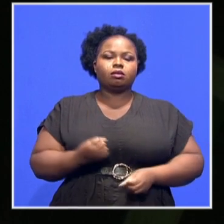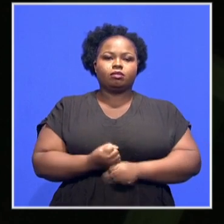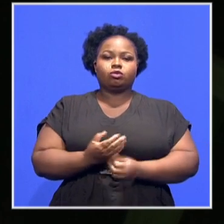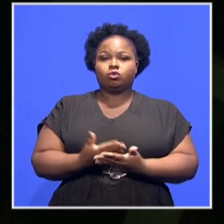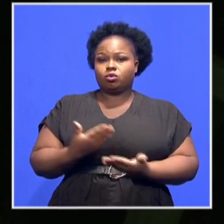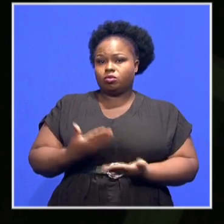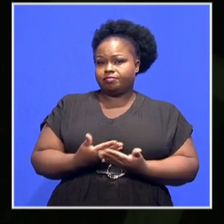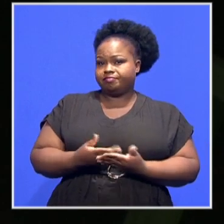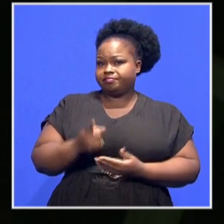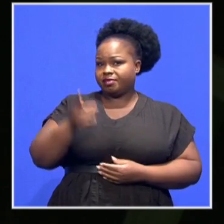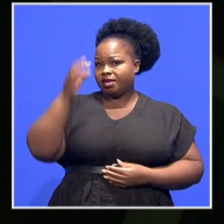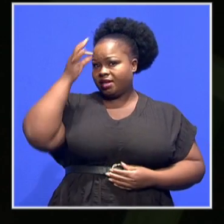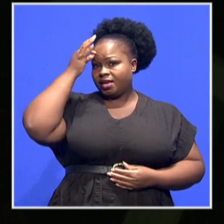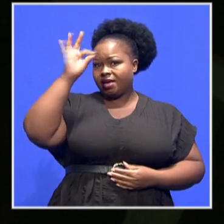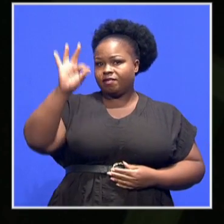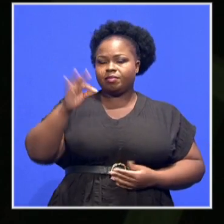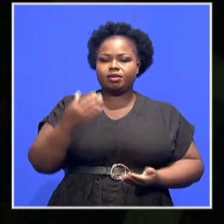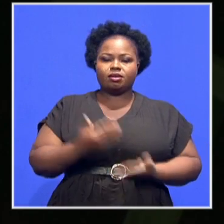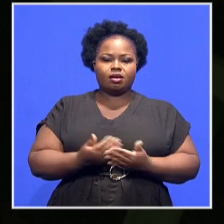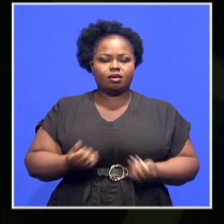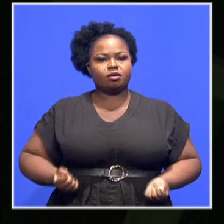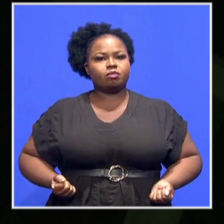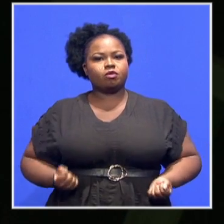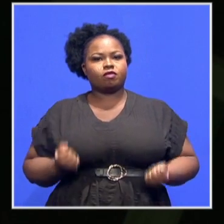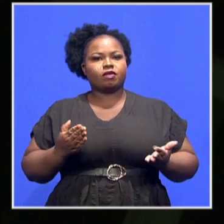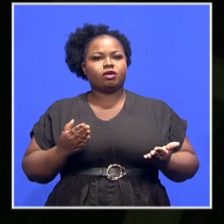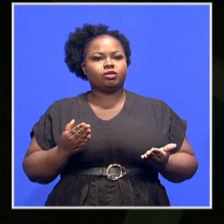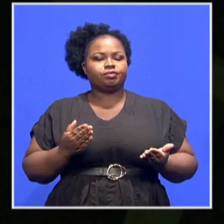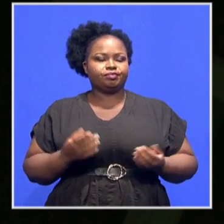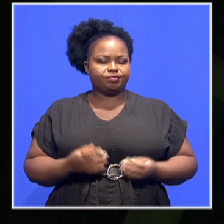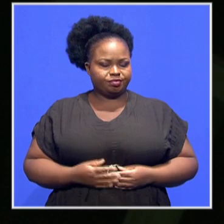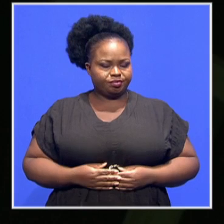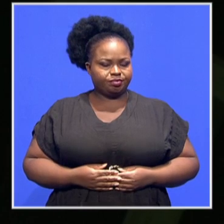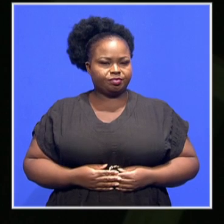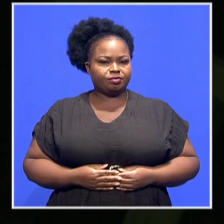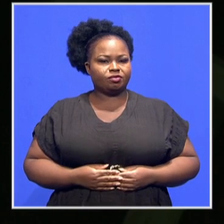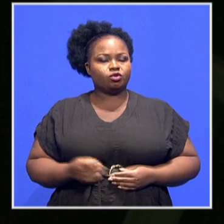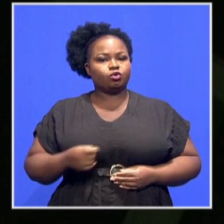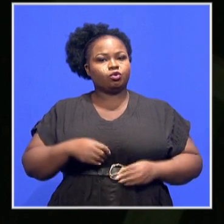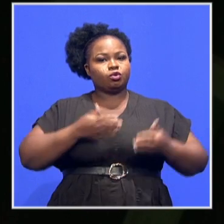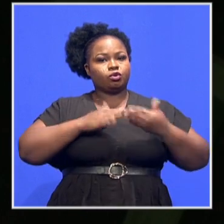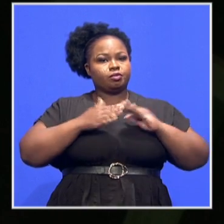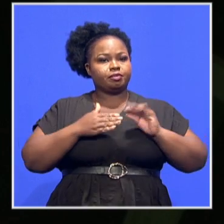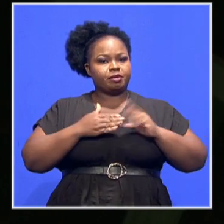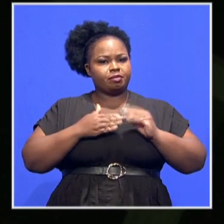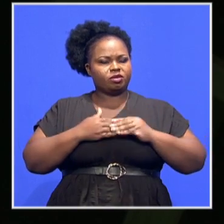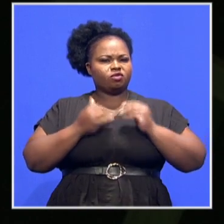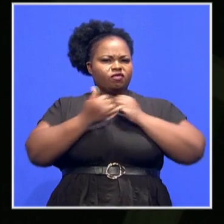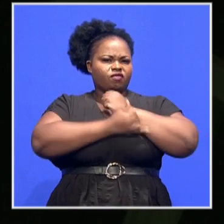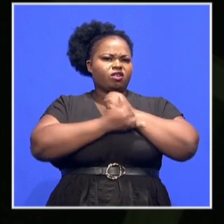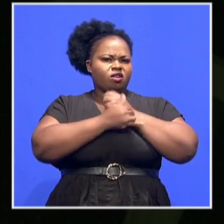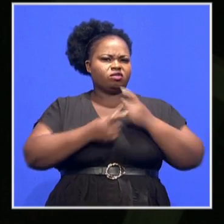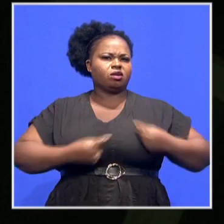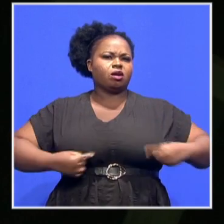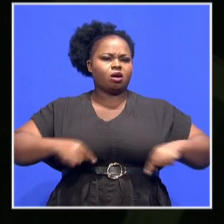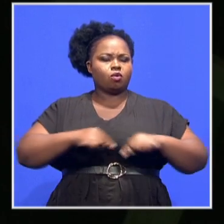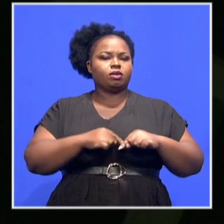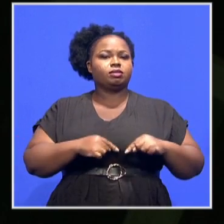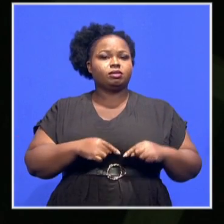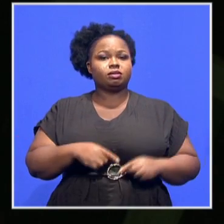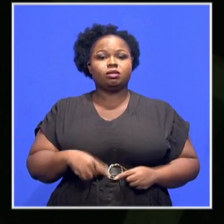to provide services to the citizens of our country and drive a concerted